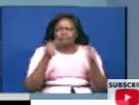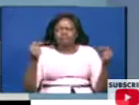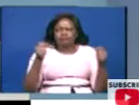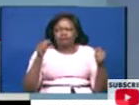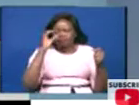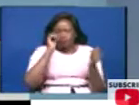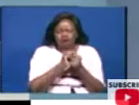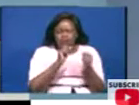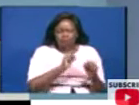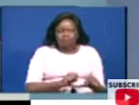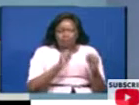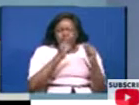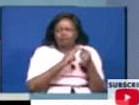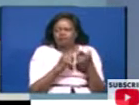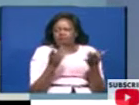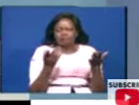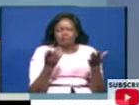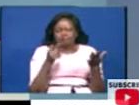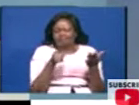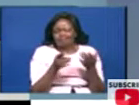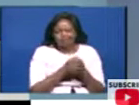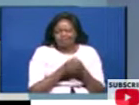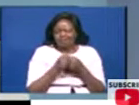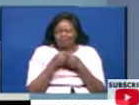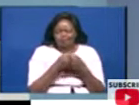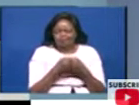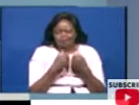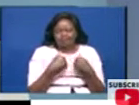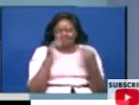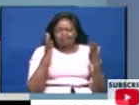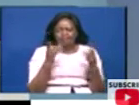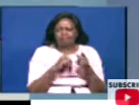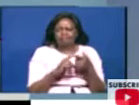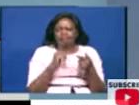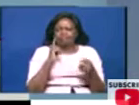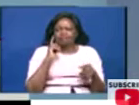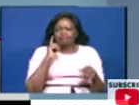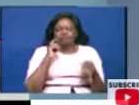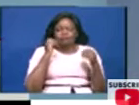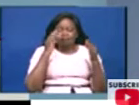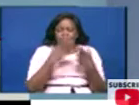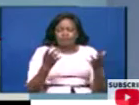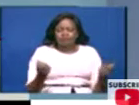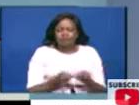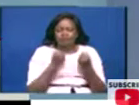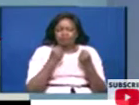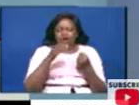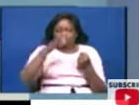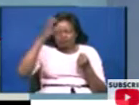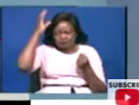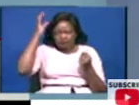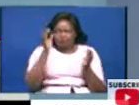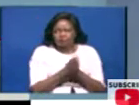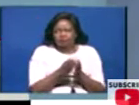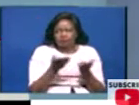then definitely there are no checks and balances in there. And as you put it, what if something happened to Chebukati and